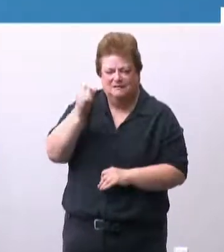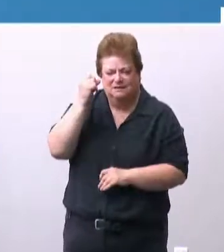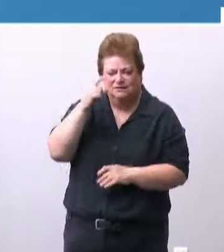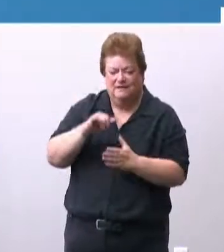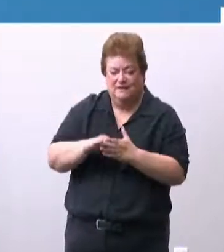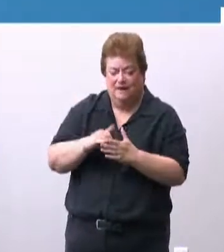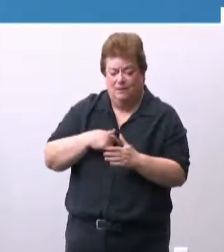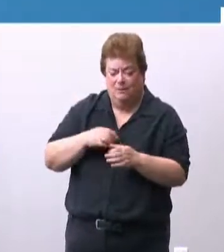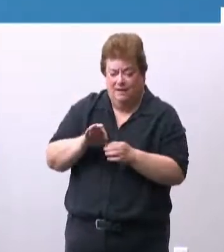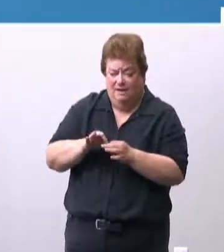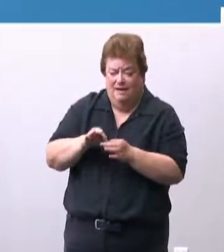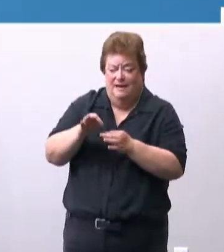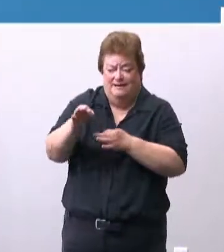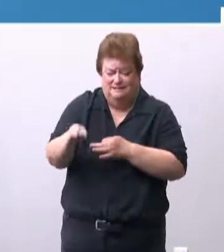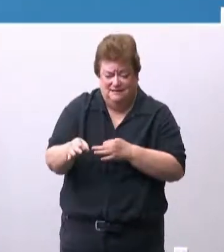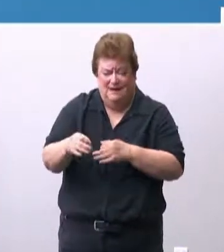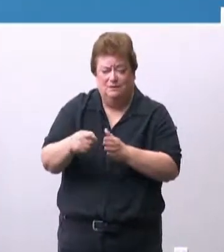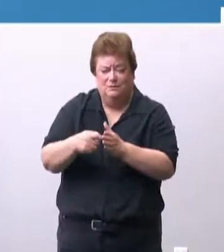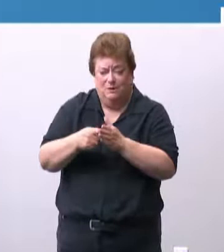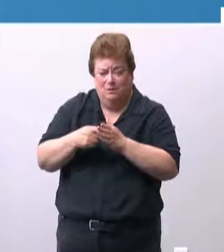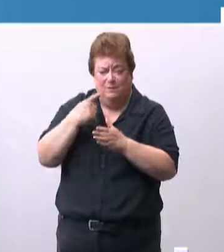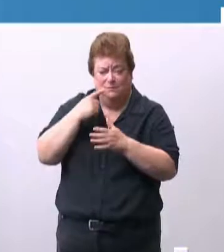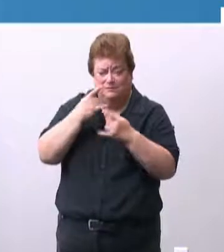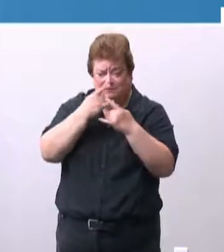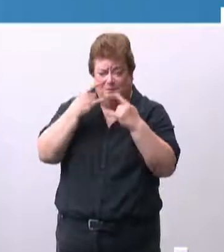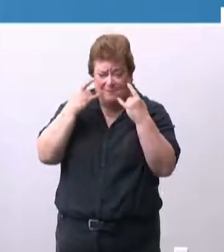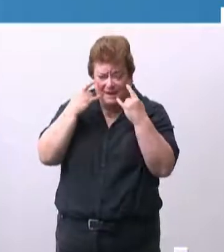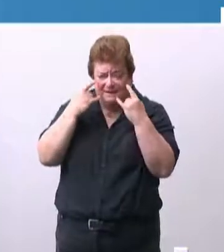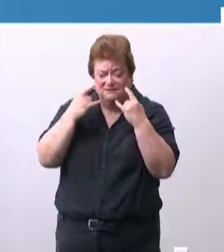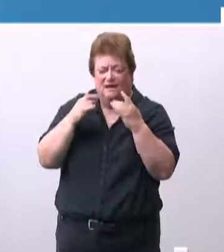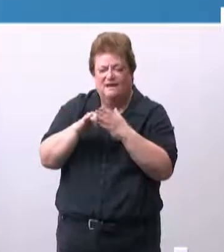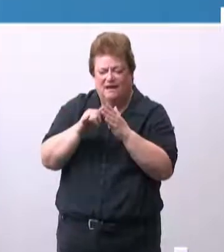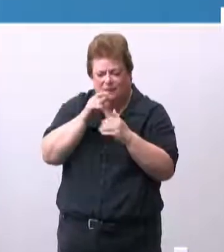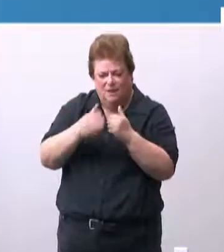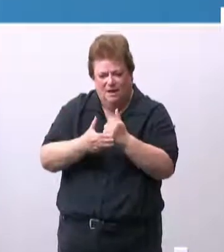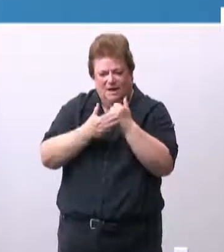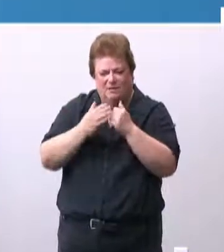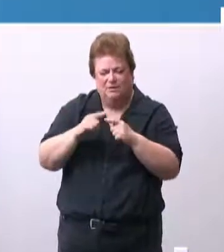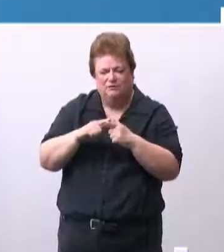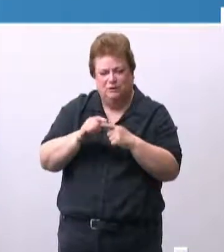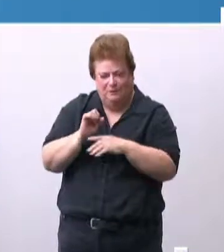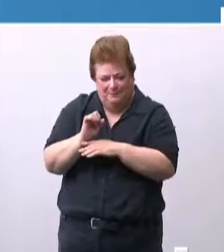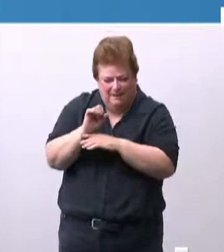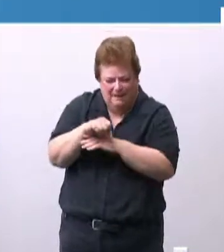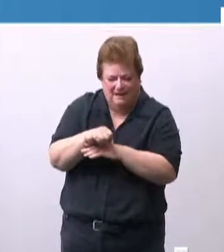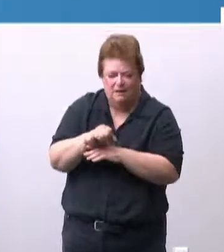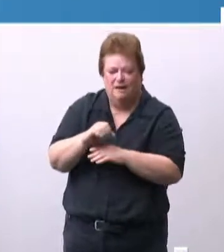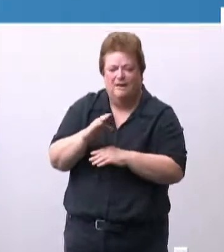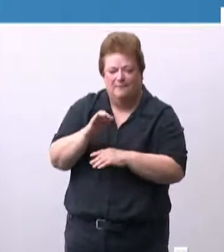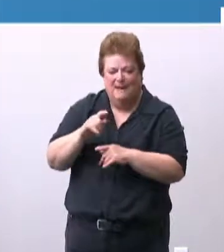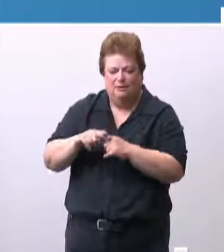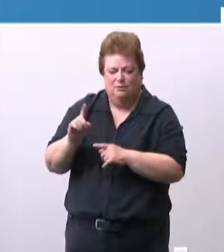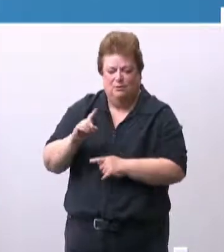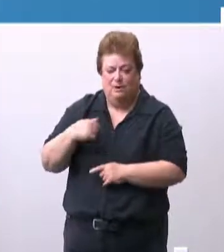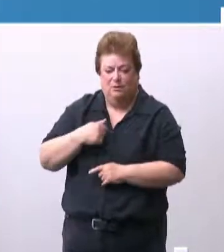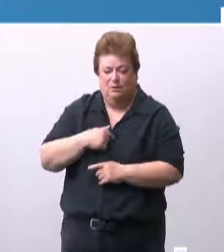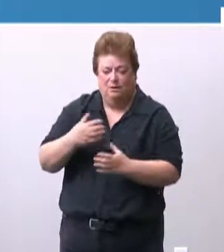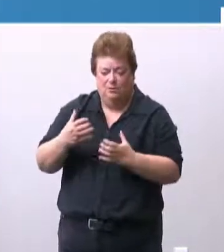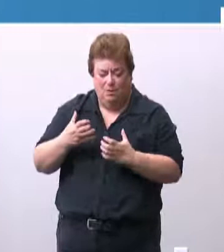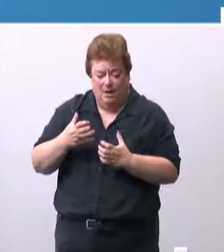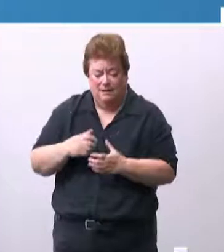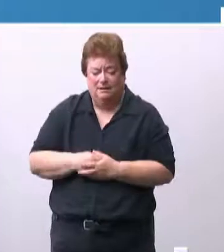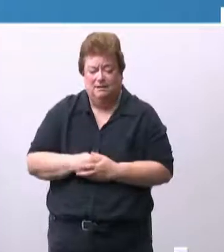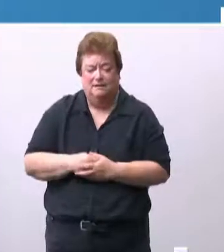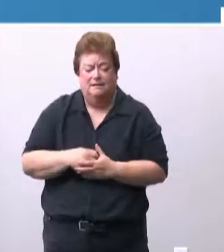mask requirement is a necessary step to help us get through this surge and back to where we want to be. Masks have